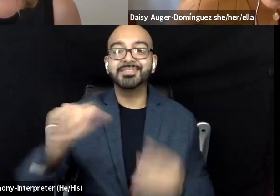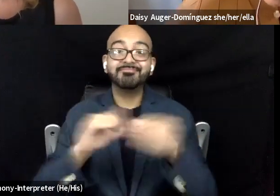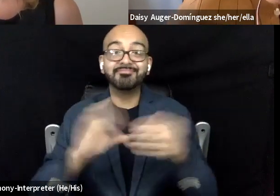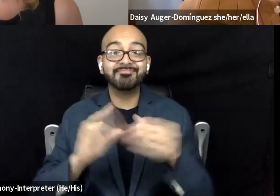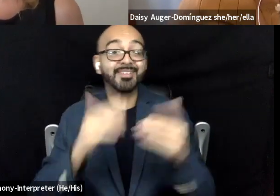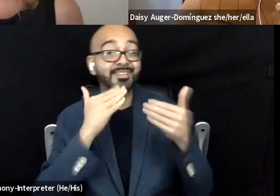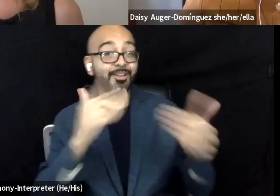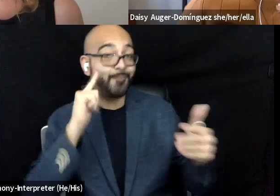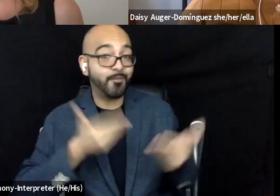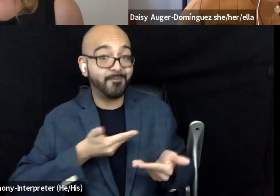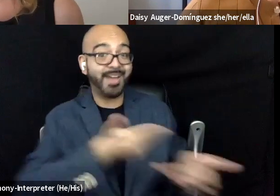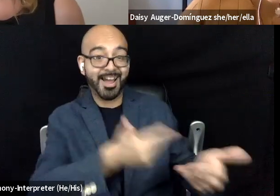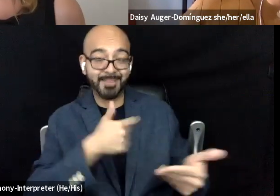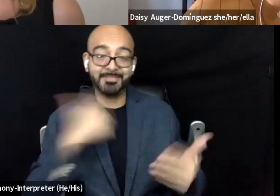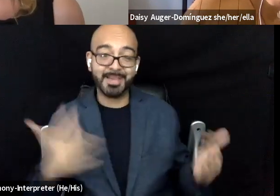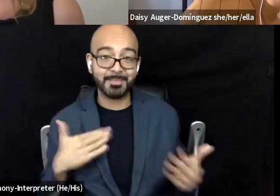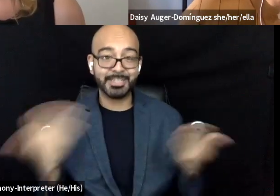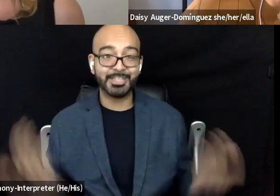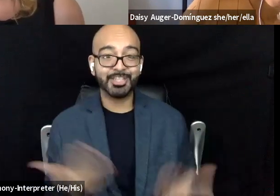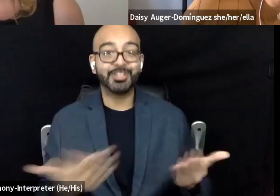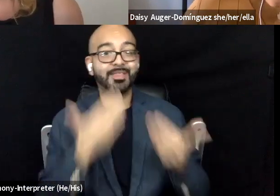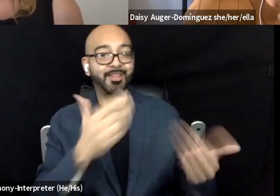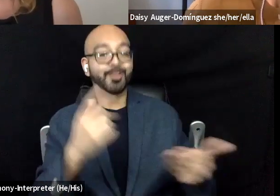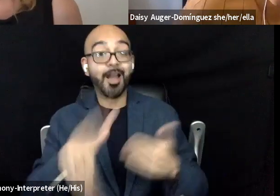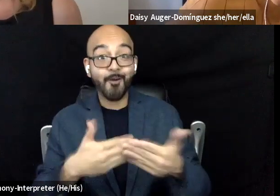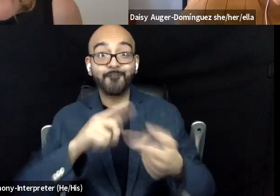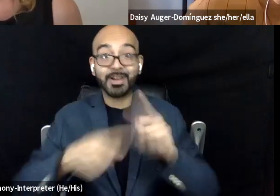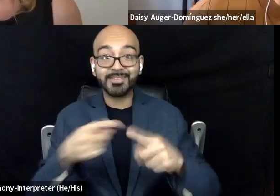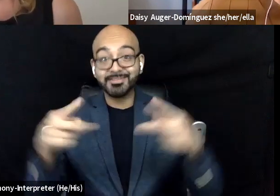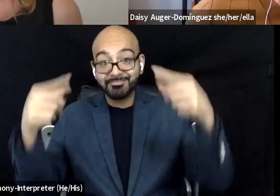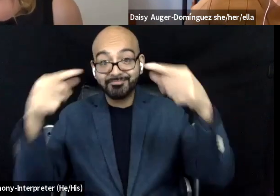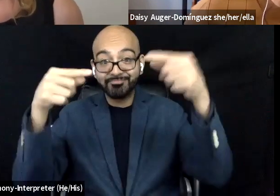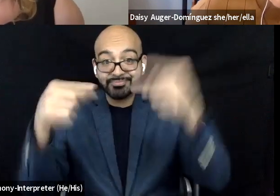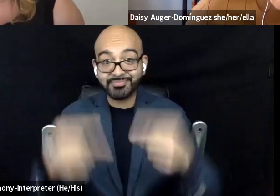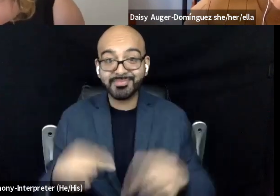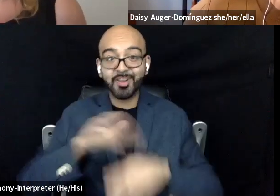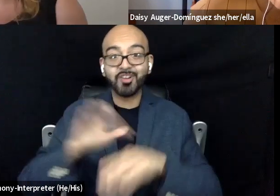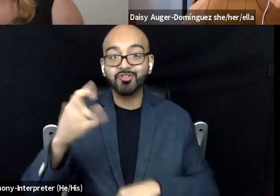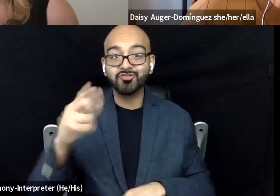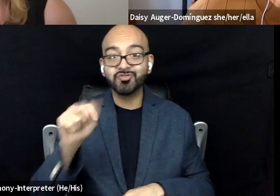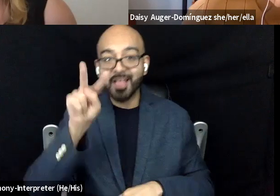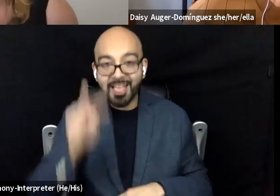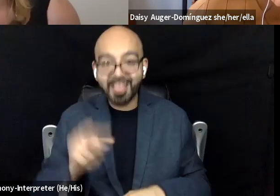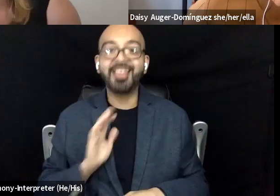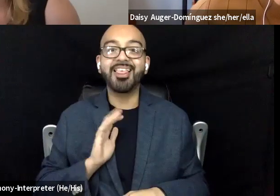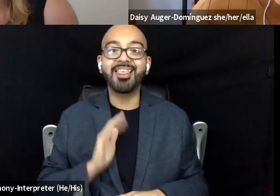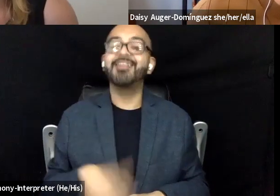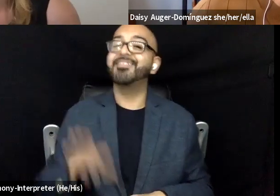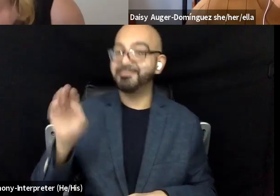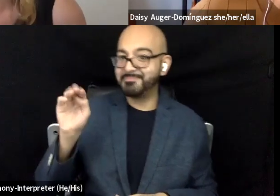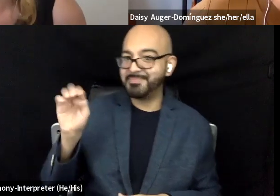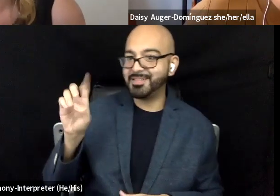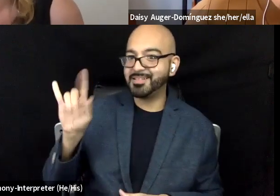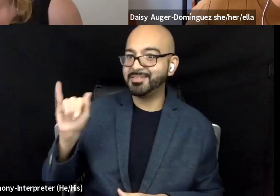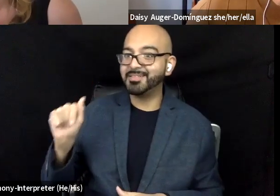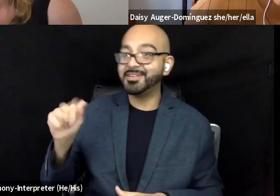Yeah, I love it. Awesome. So, well, let's start with your story. Can you tell us a little bit about what your story is, how